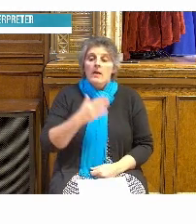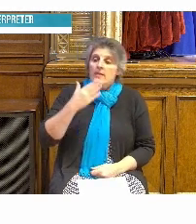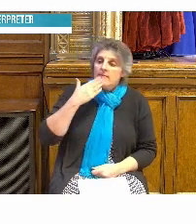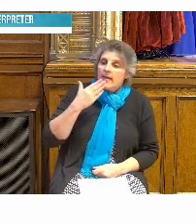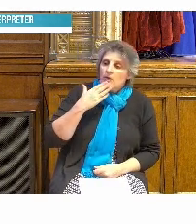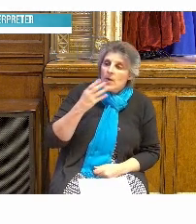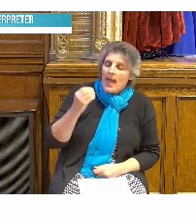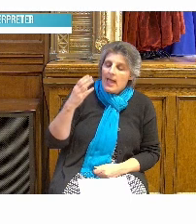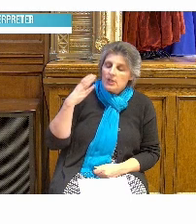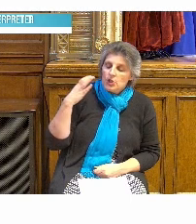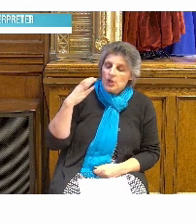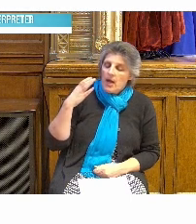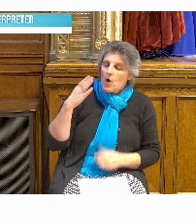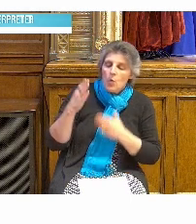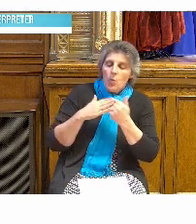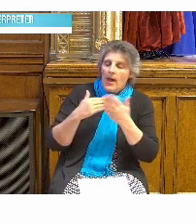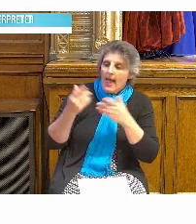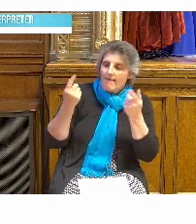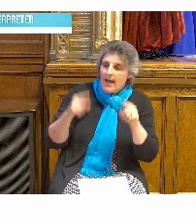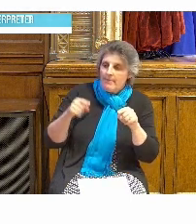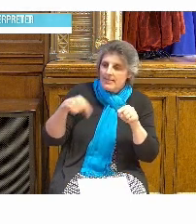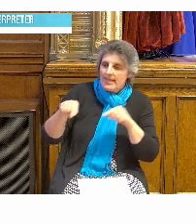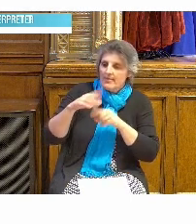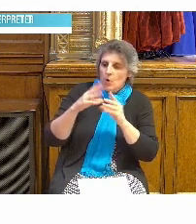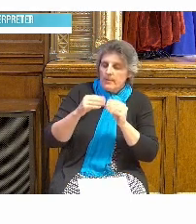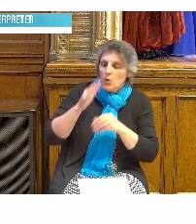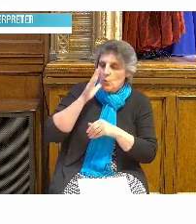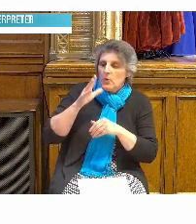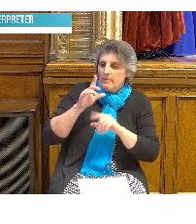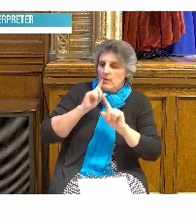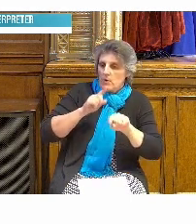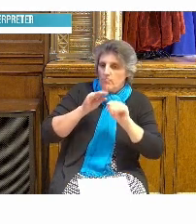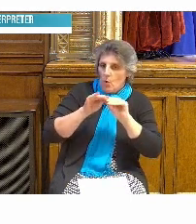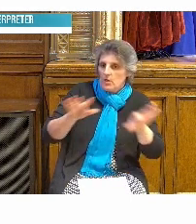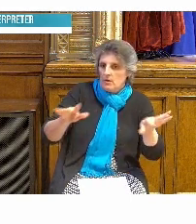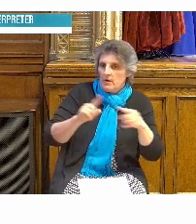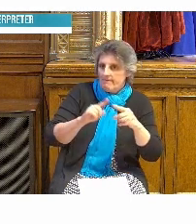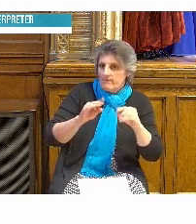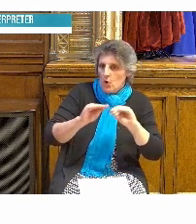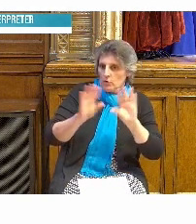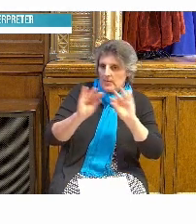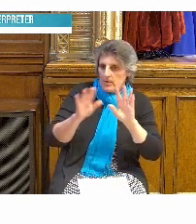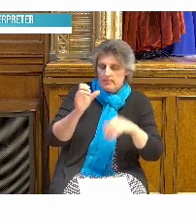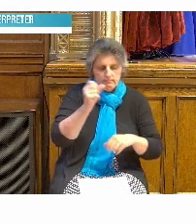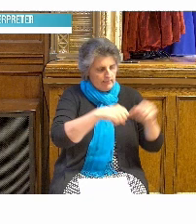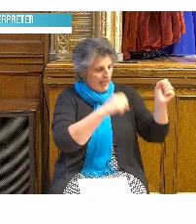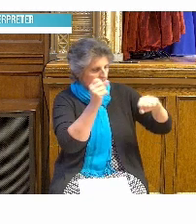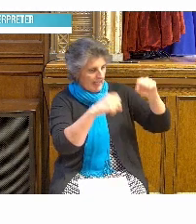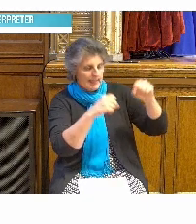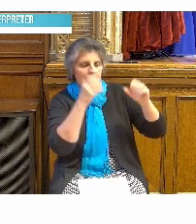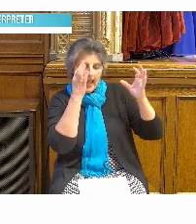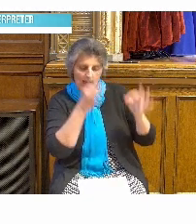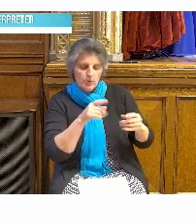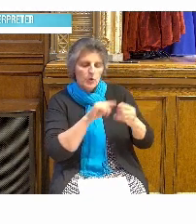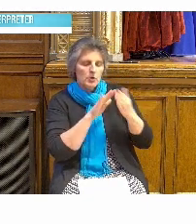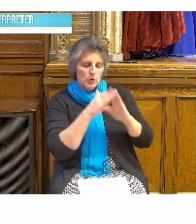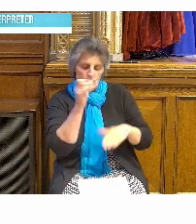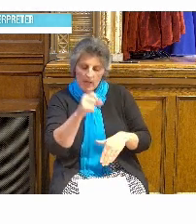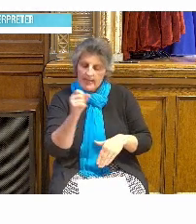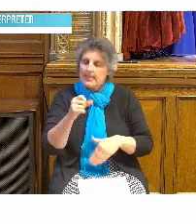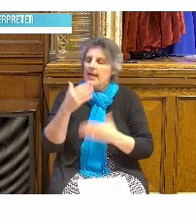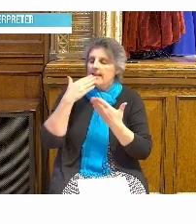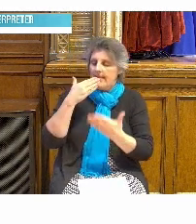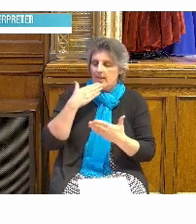Chair, whatever happens in those meetings will be reported out for transparency purposes. yes. Absolutely, to the community as well. Thank